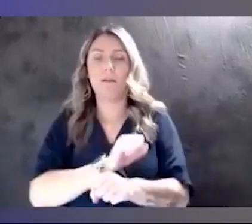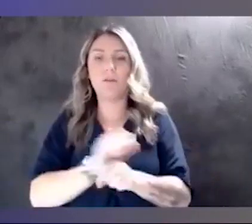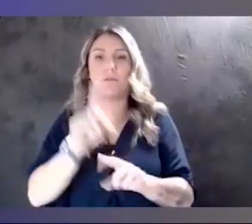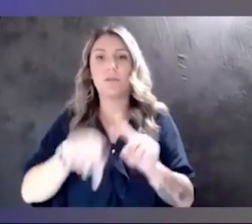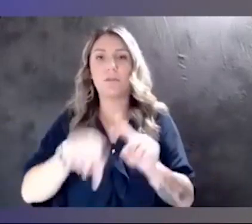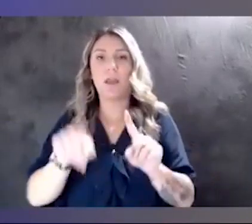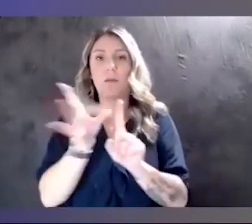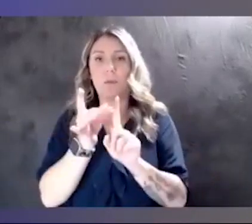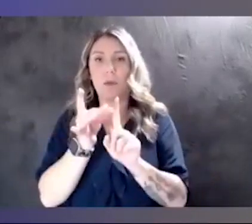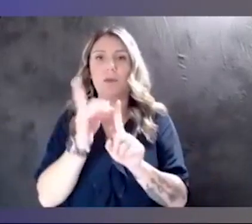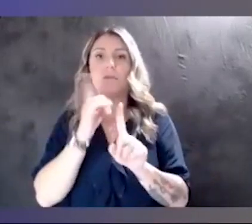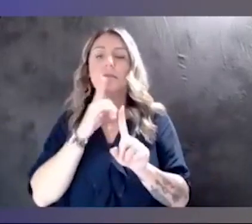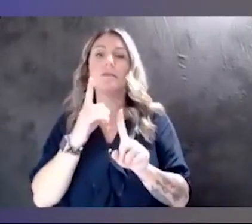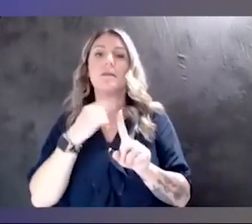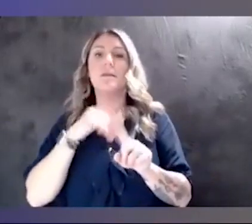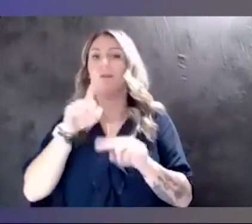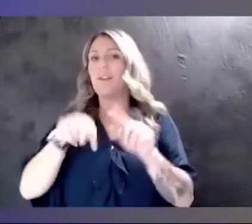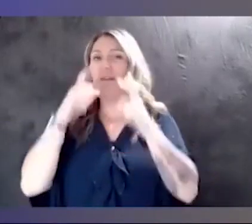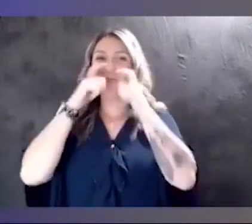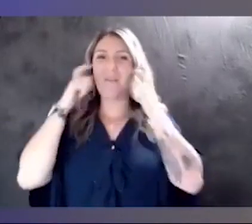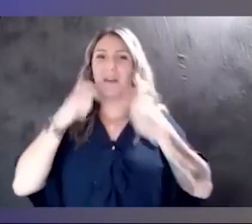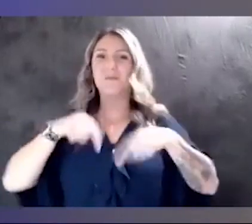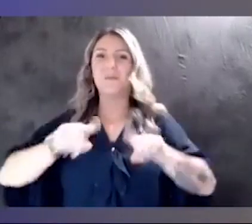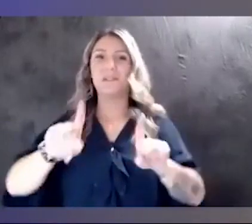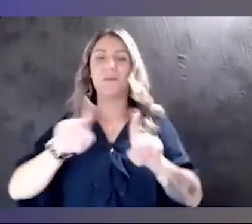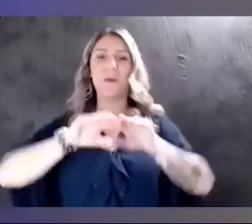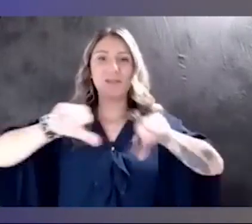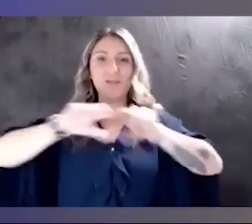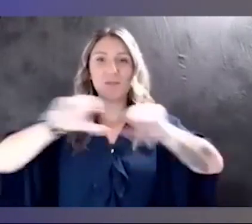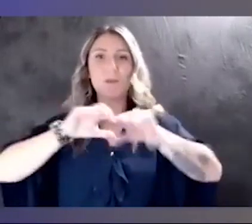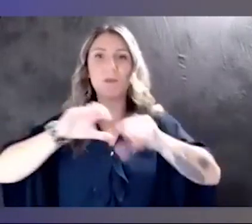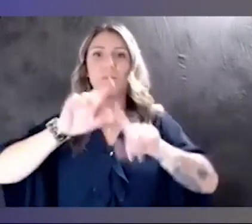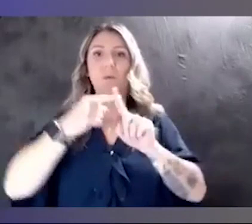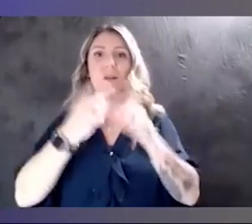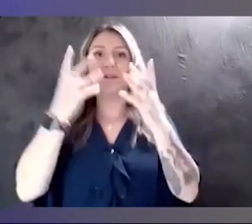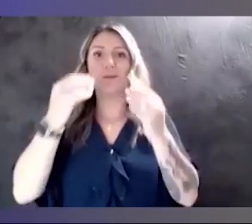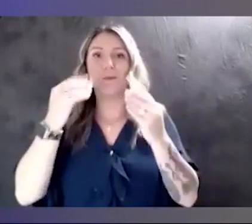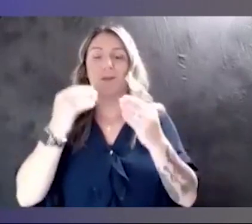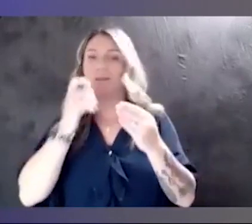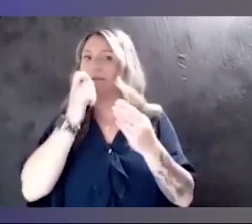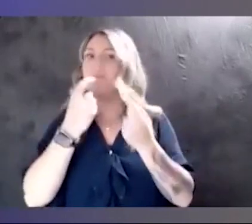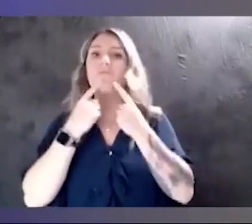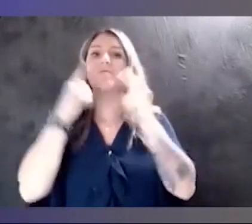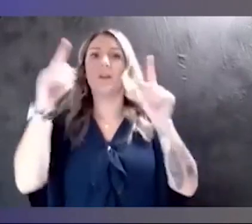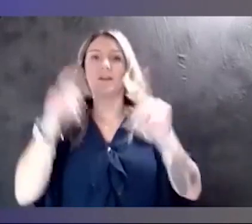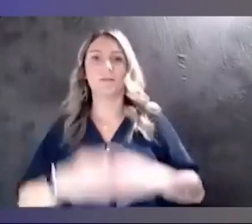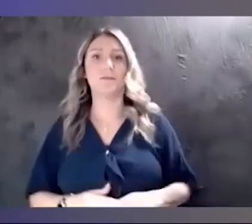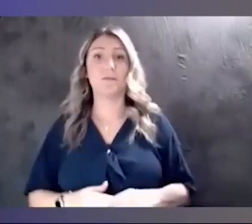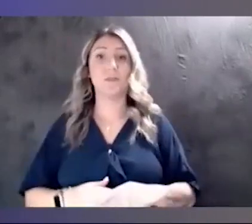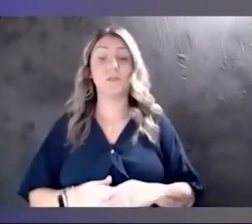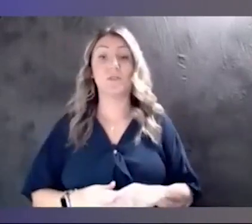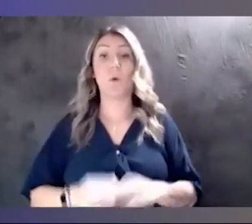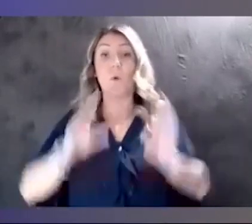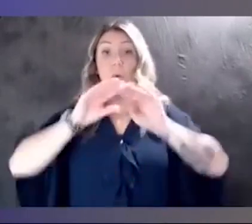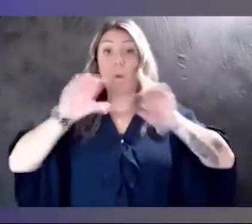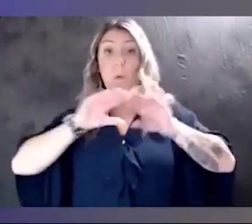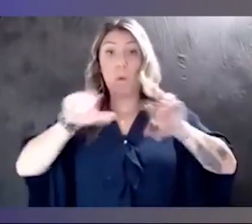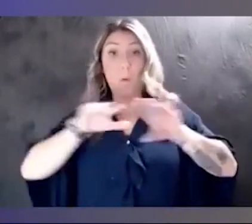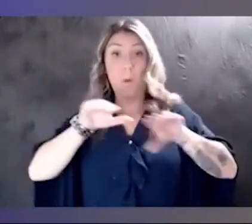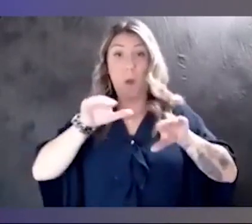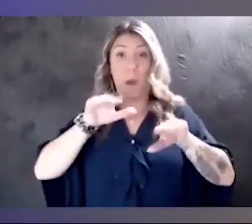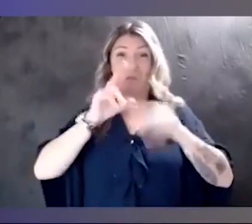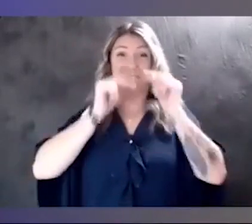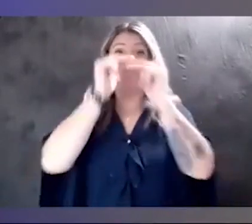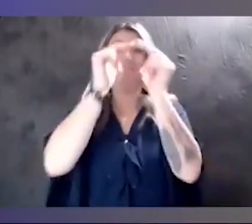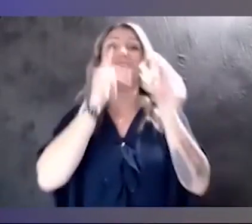can't mask when you're swimming. Once a mask gets wet, it becomes ineffective. So an aquatic center, I picture some that have a few people at it,